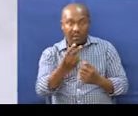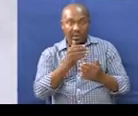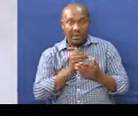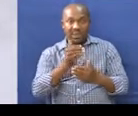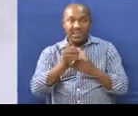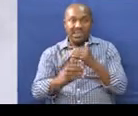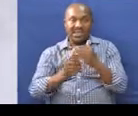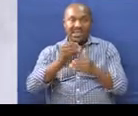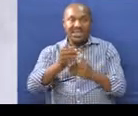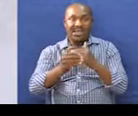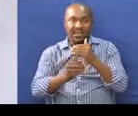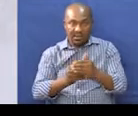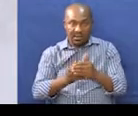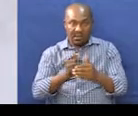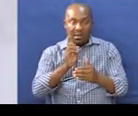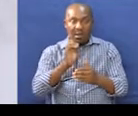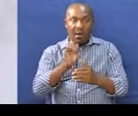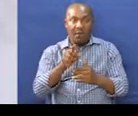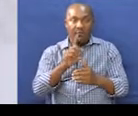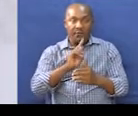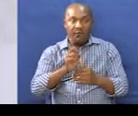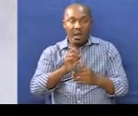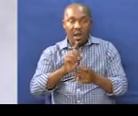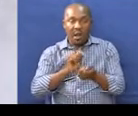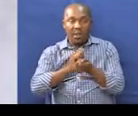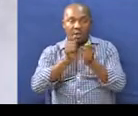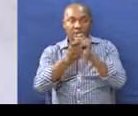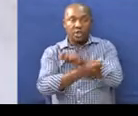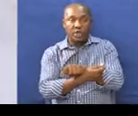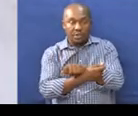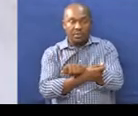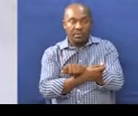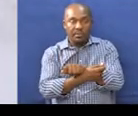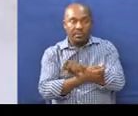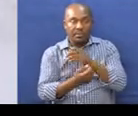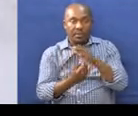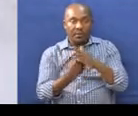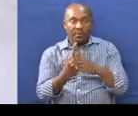of color change from